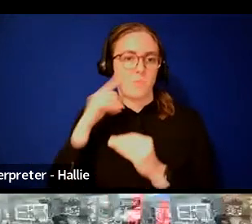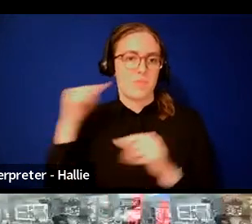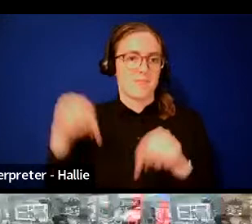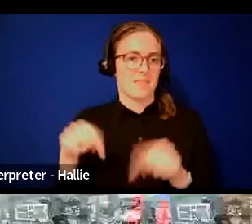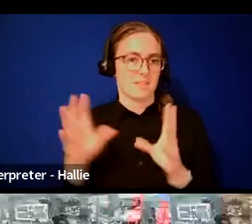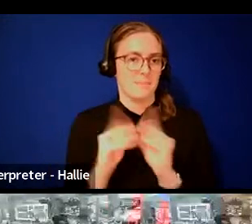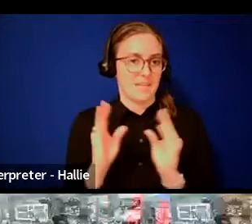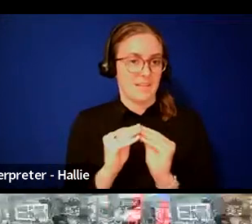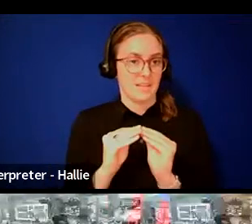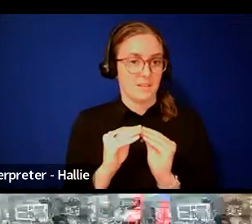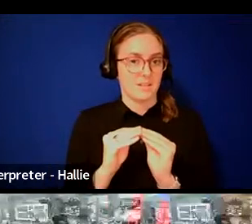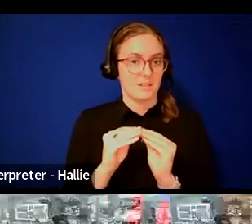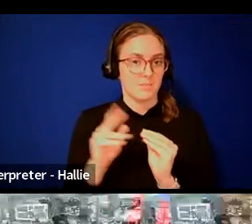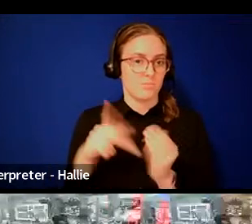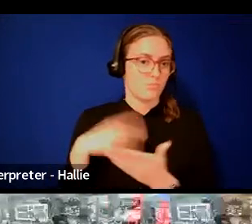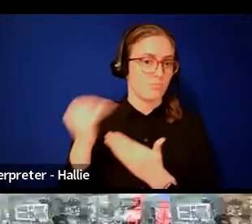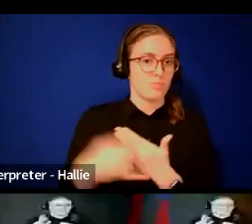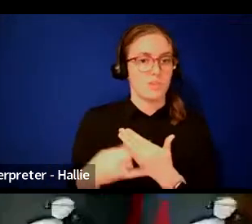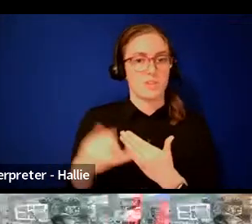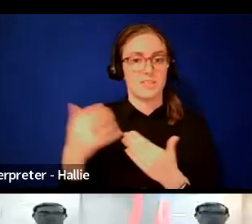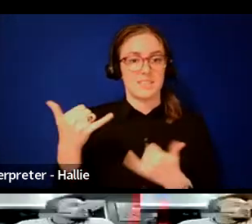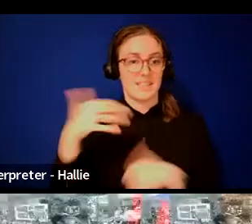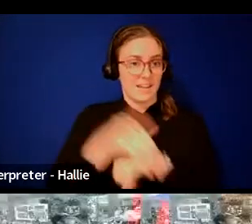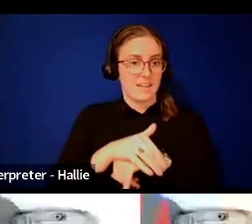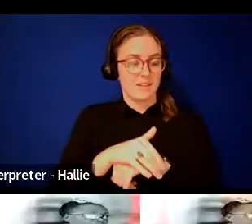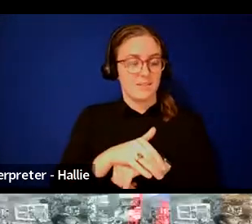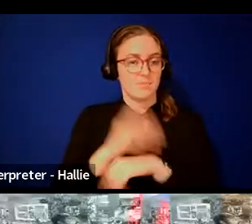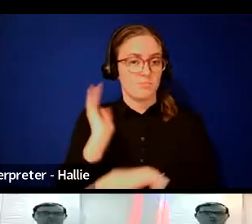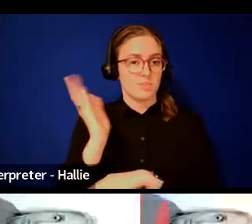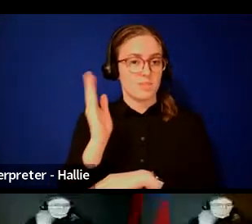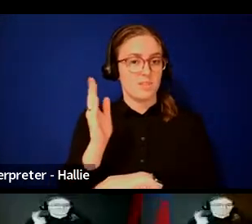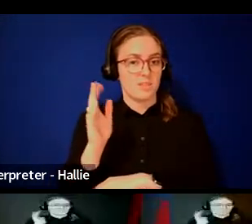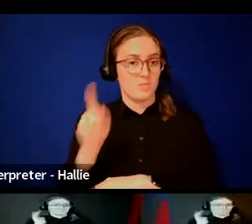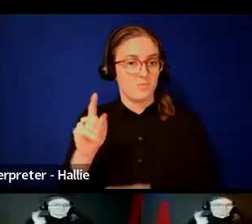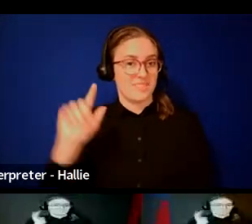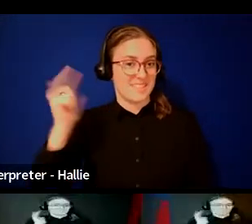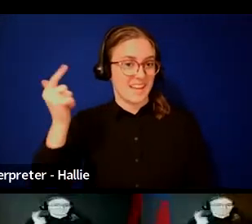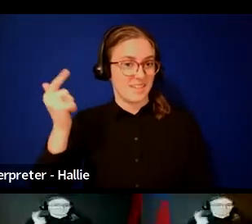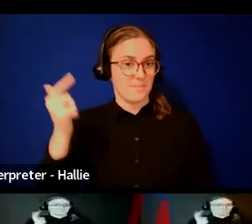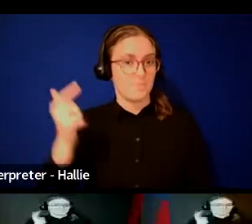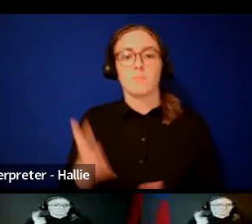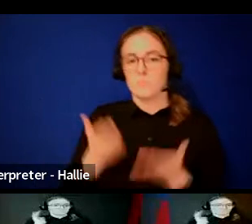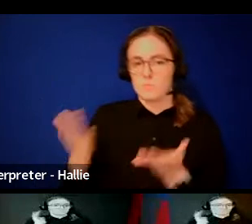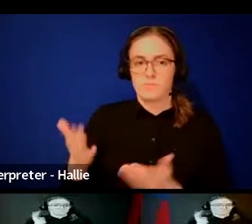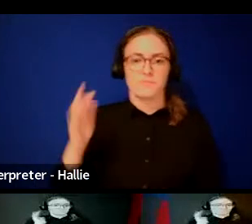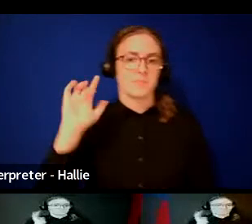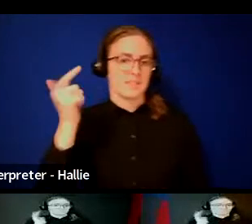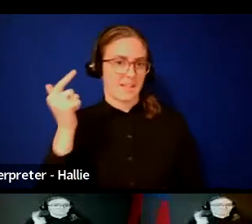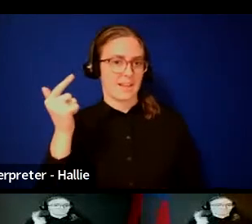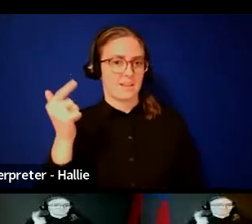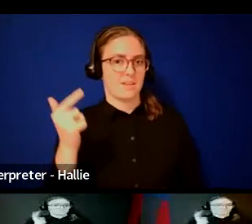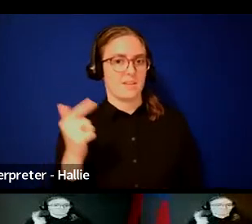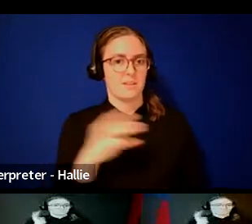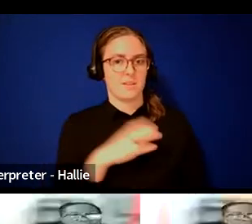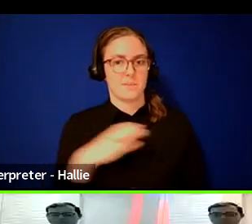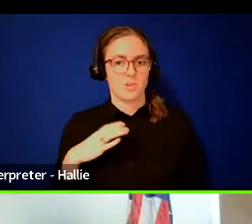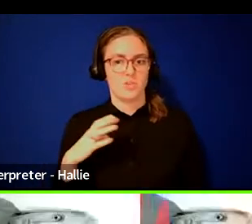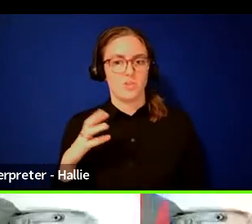project to also be presented at tonight's voting action item? Second. Second by Commissioner Reed.